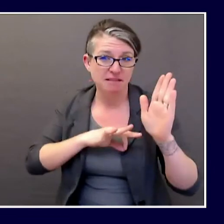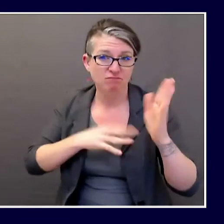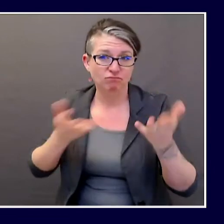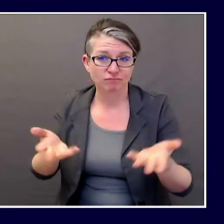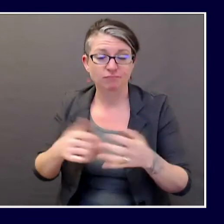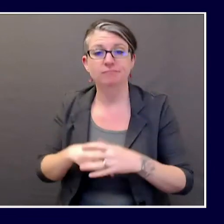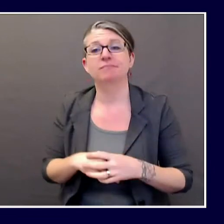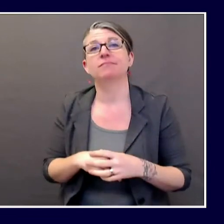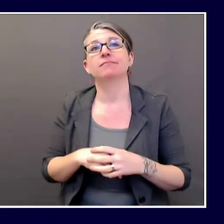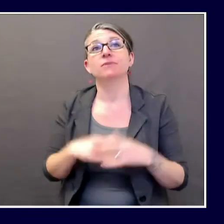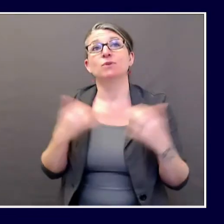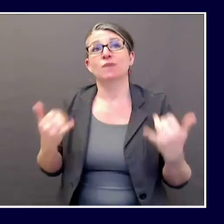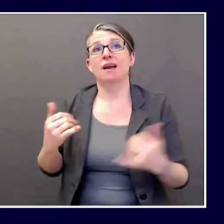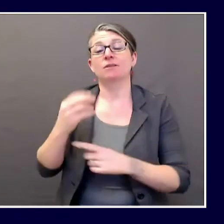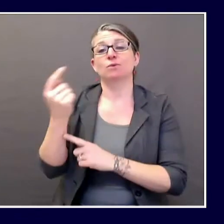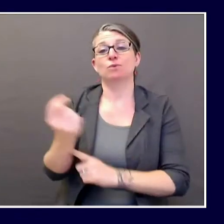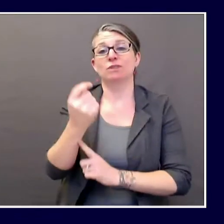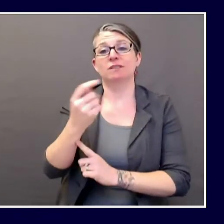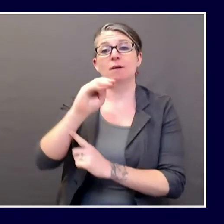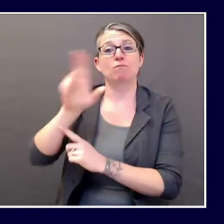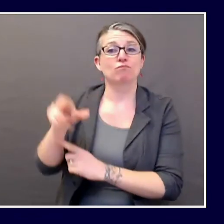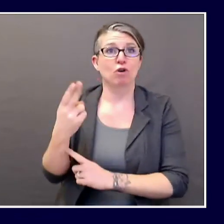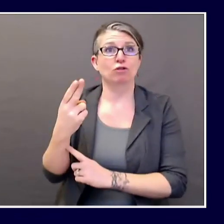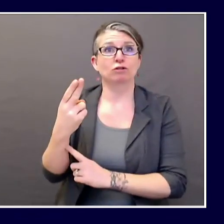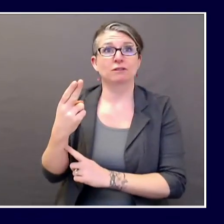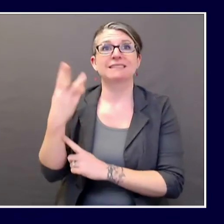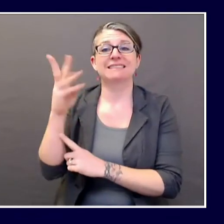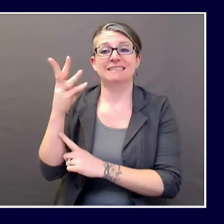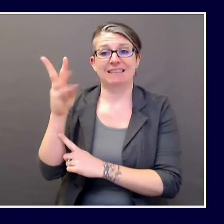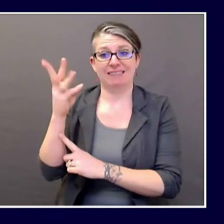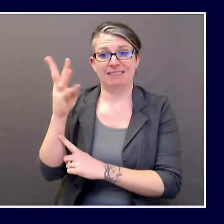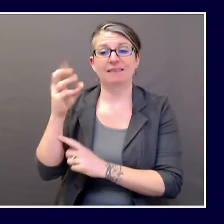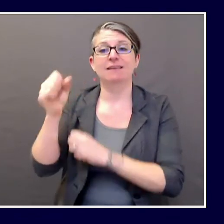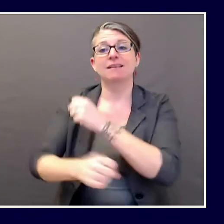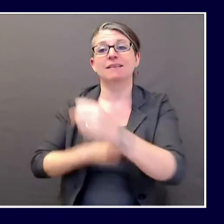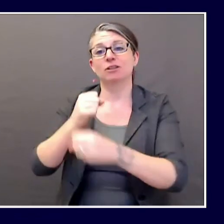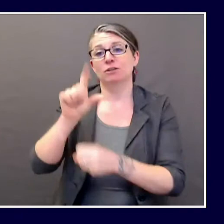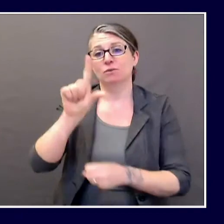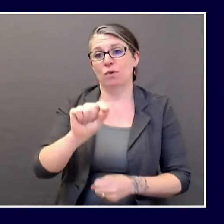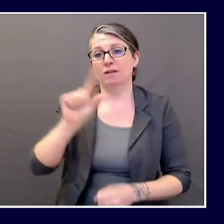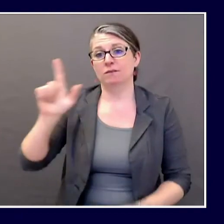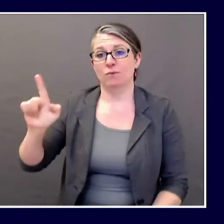today, Tuesday, March 16th, 2021.